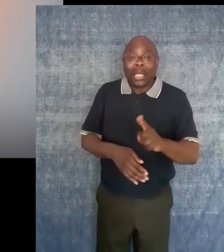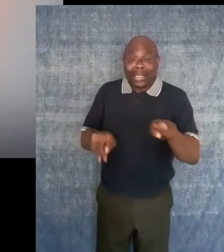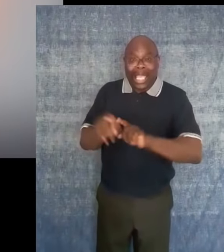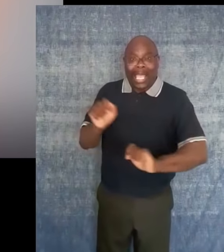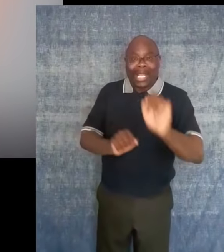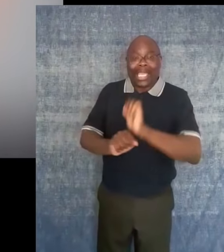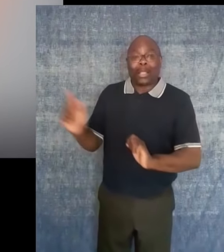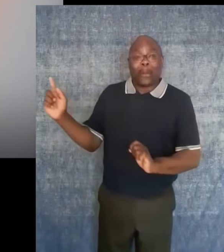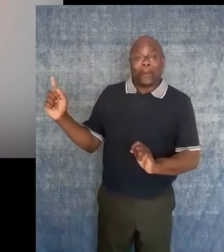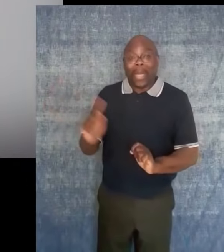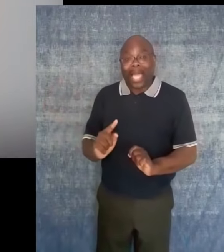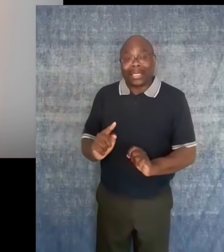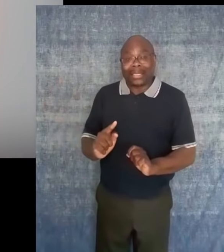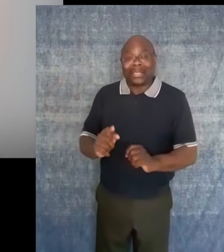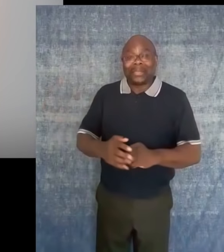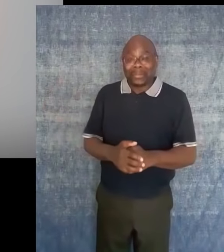came.